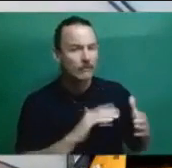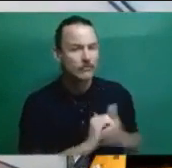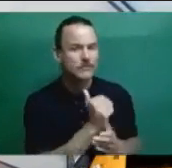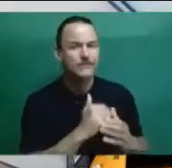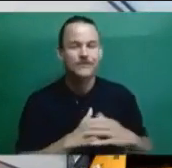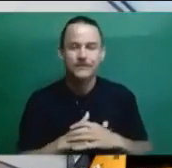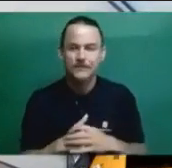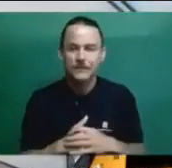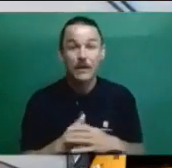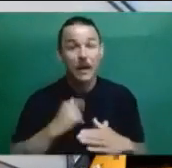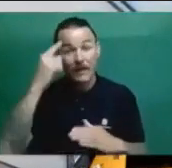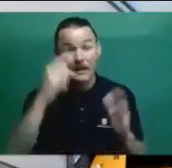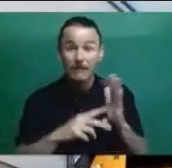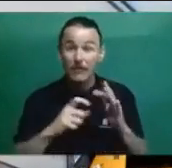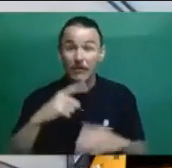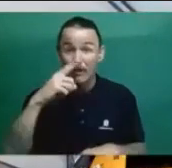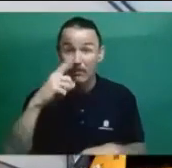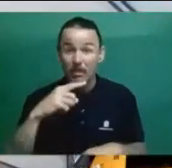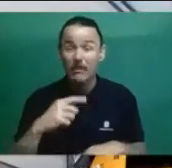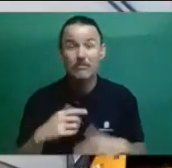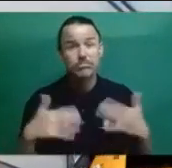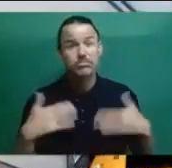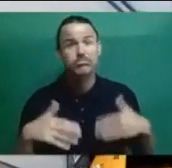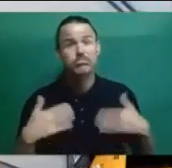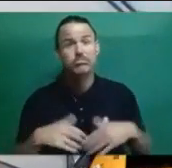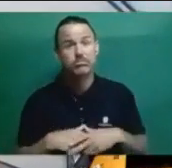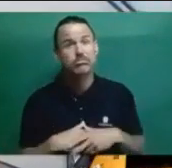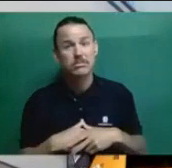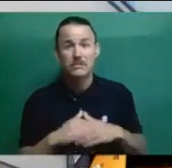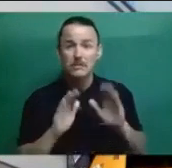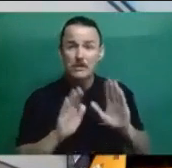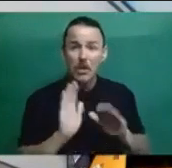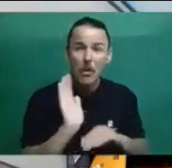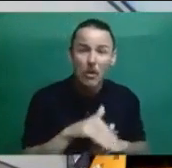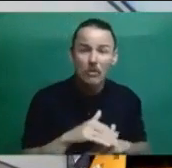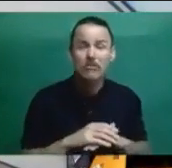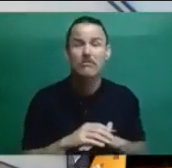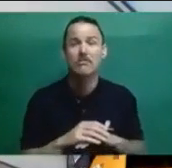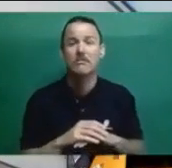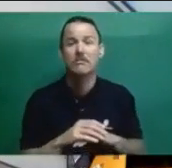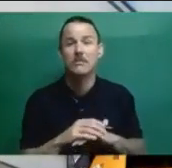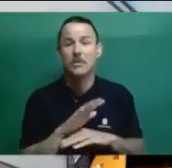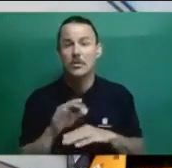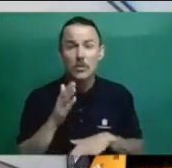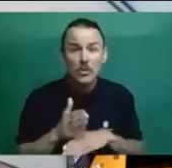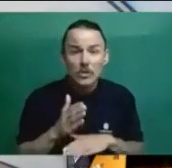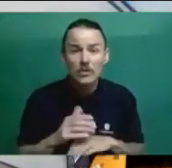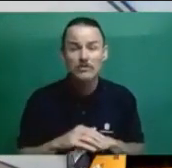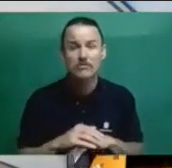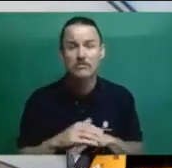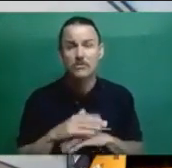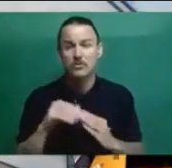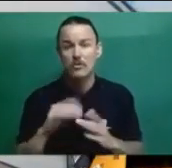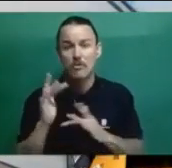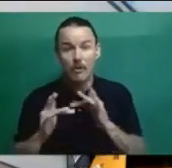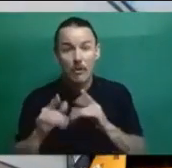and I suppose the suppression, I wouldn't necessarily agree with you at the way you've characterised the rules, but what I'd say to you is the suppression